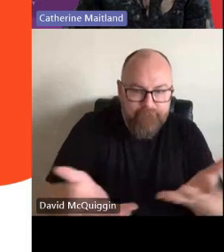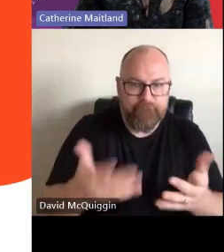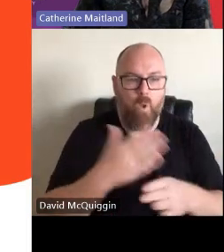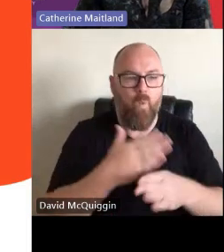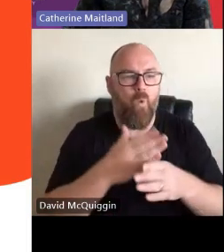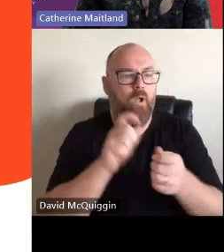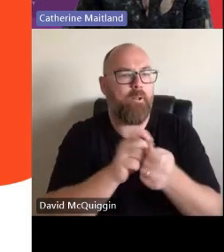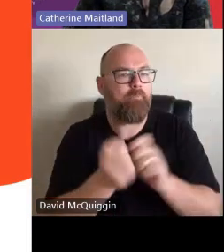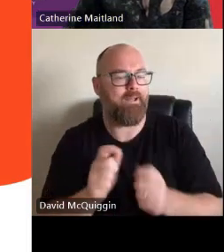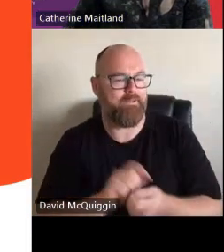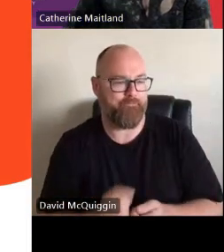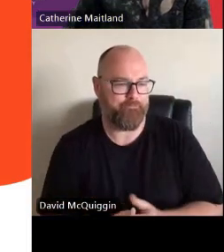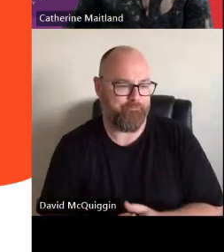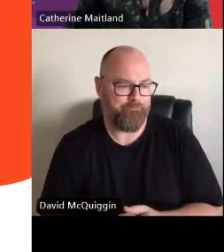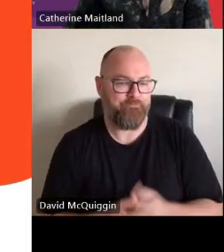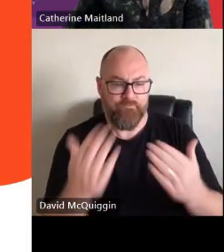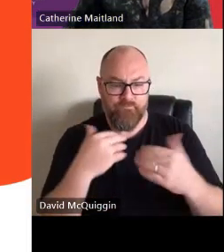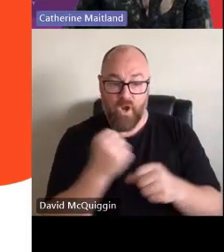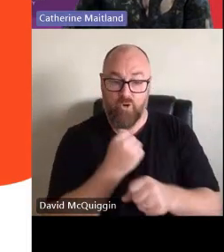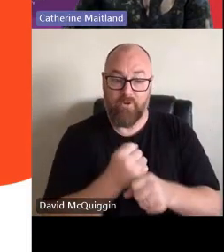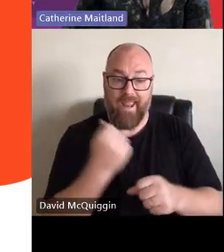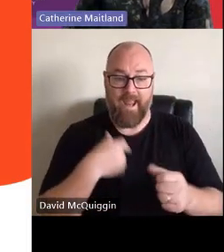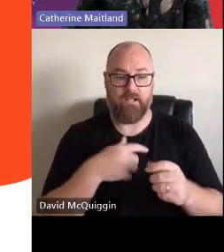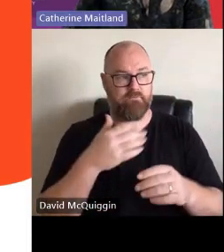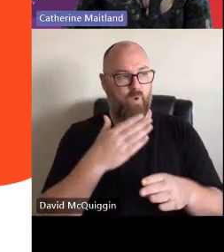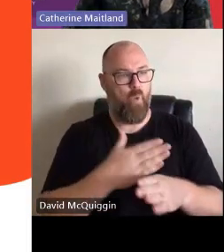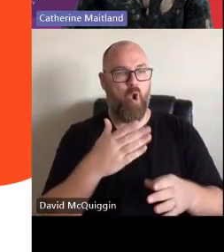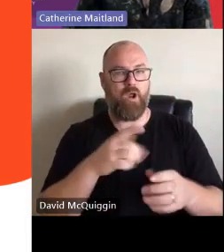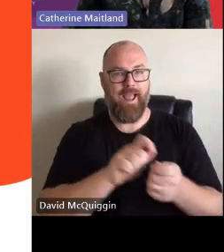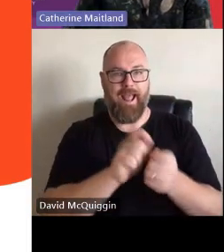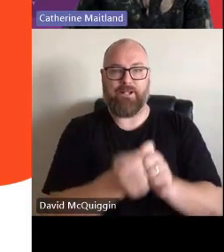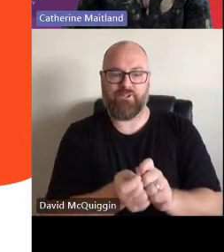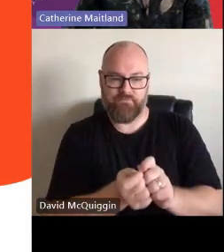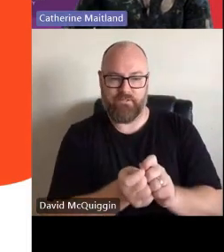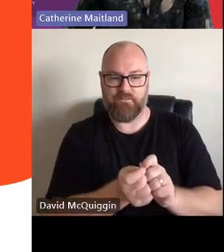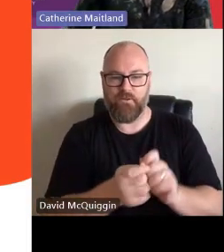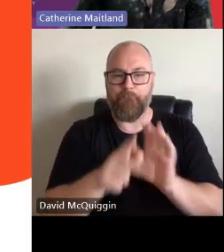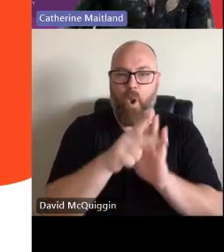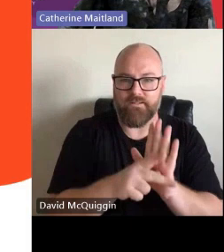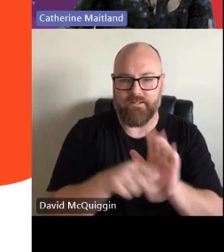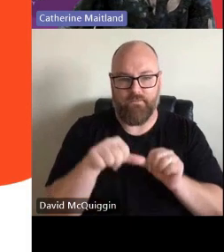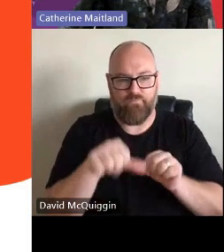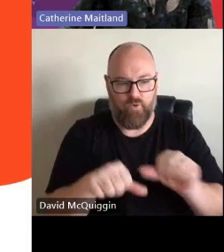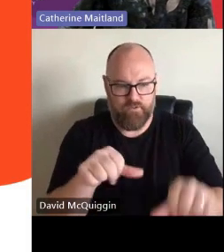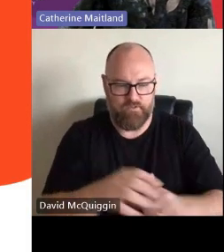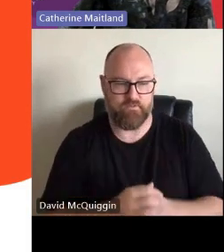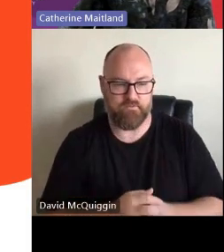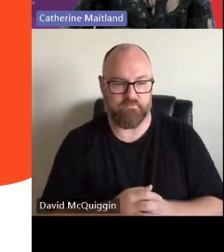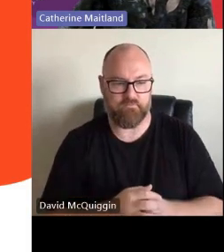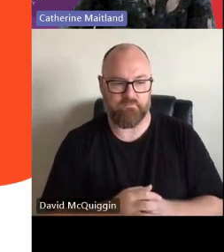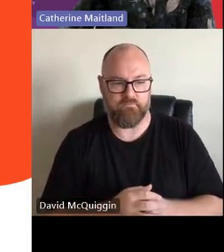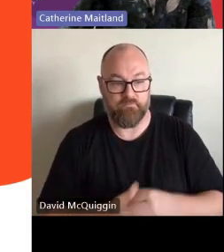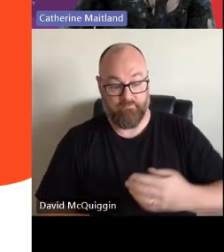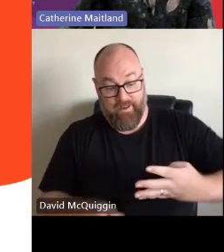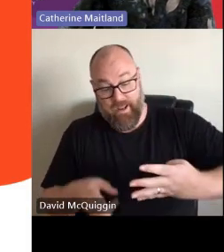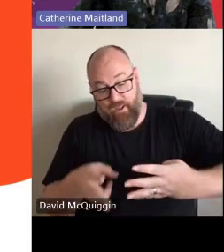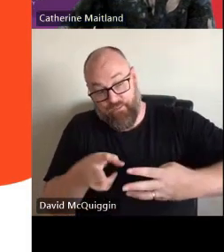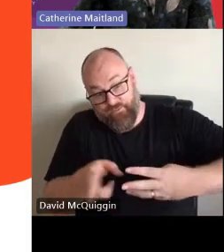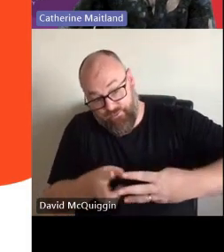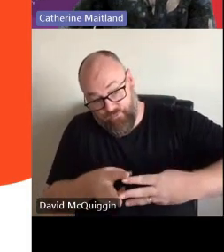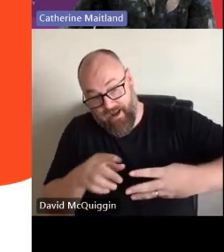and processes. And the next three suggestions speak to the theme of organizations being